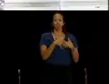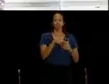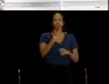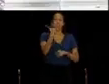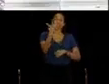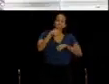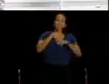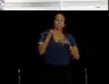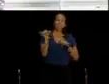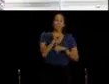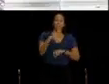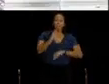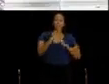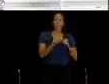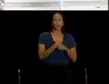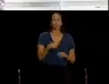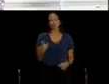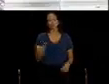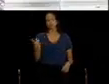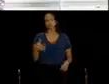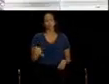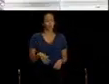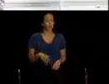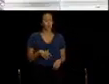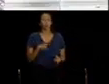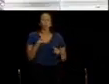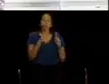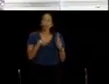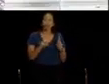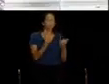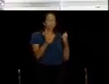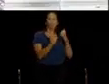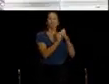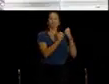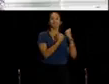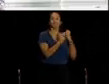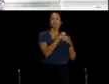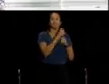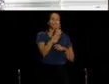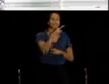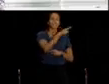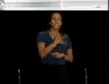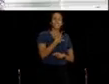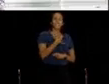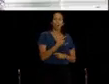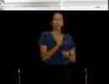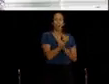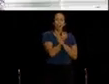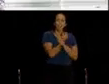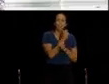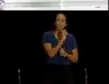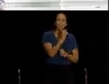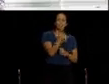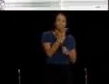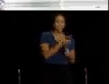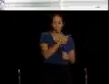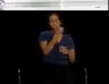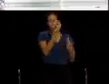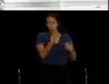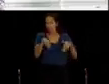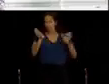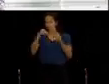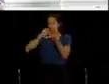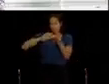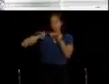was good and making sure that she felt like she was loved until she got out of, the hospital. And so